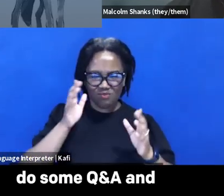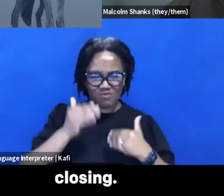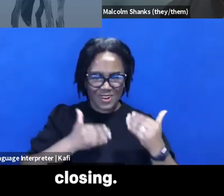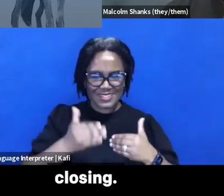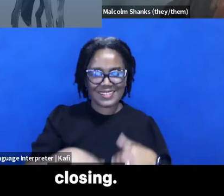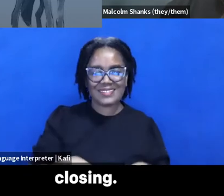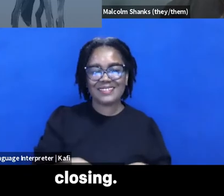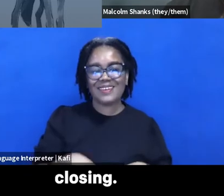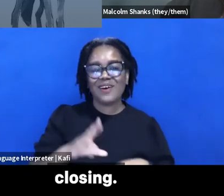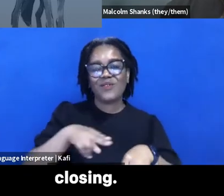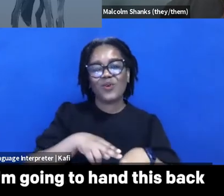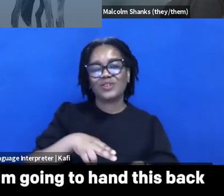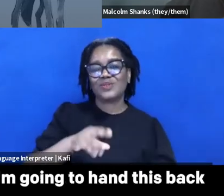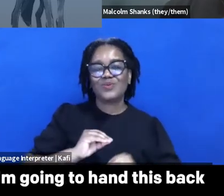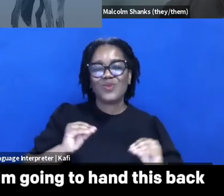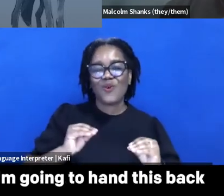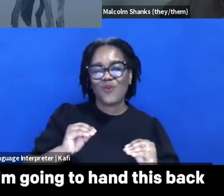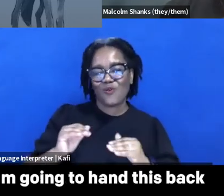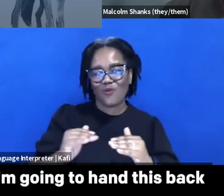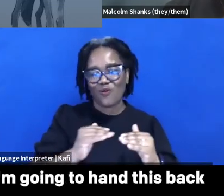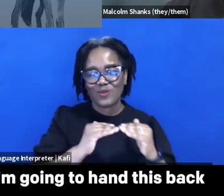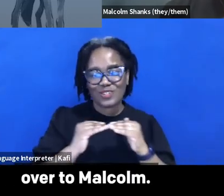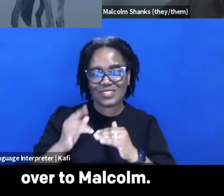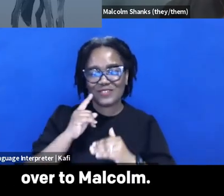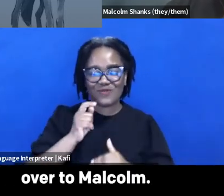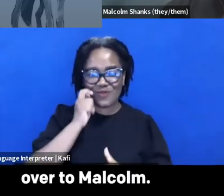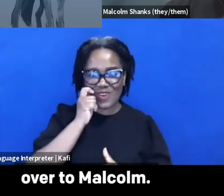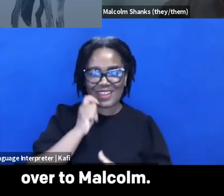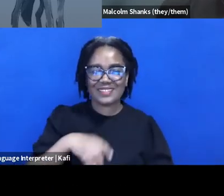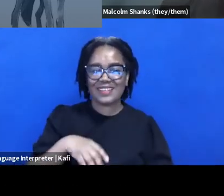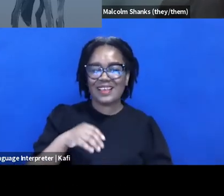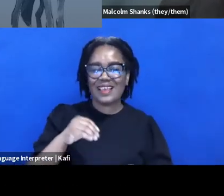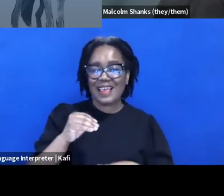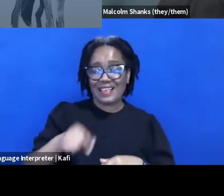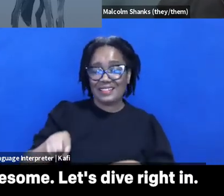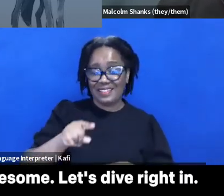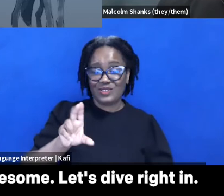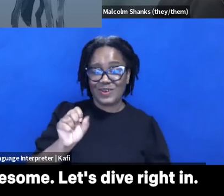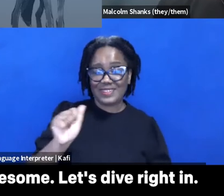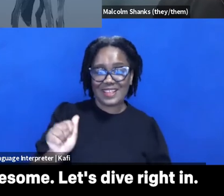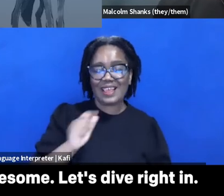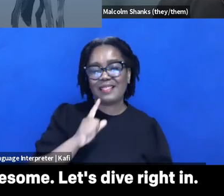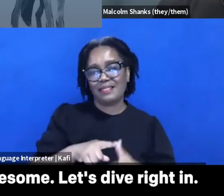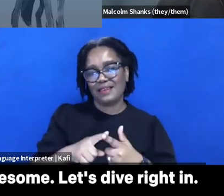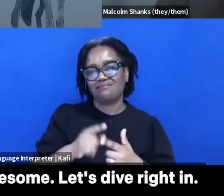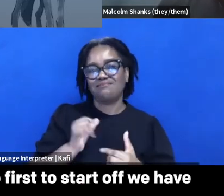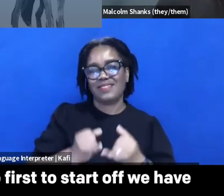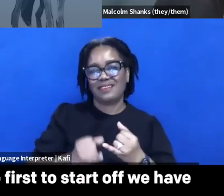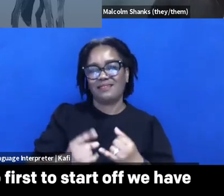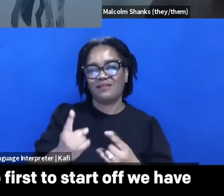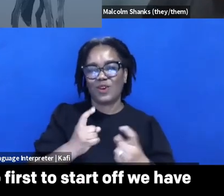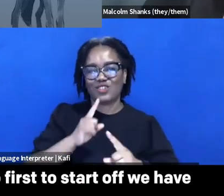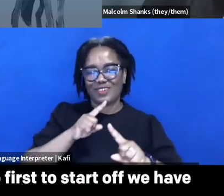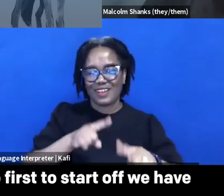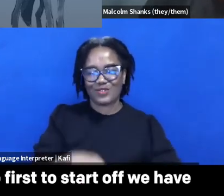some Q&A and closing. So I'm going to hand this back over to Malcolm. Awesome. Let's